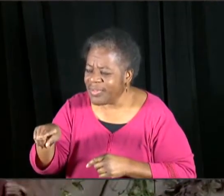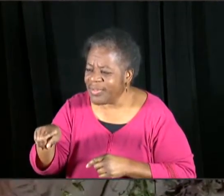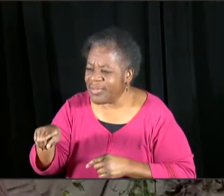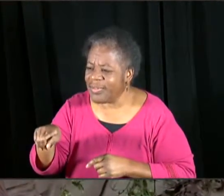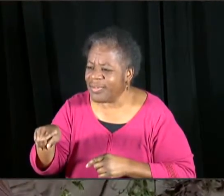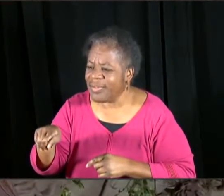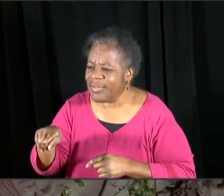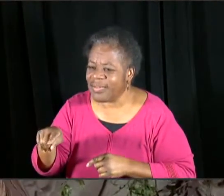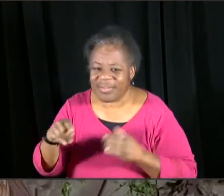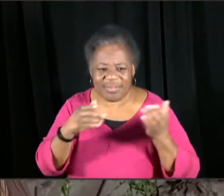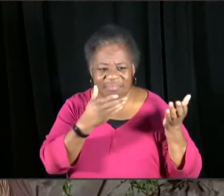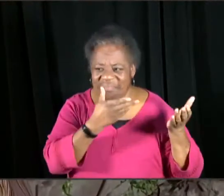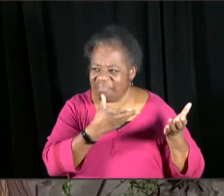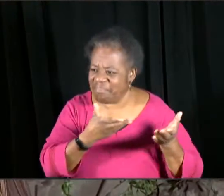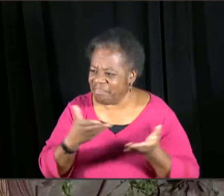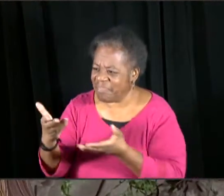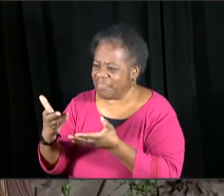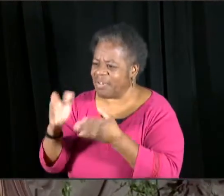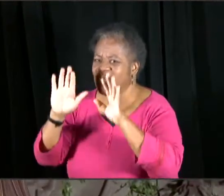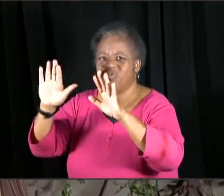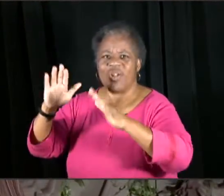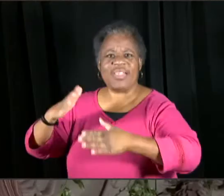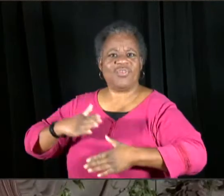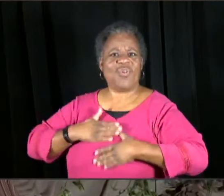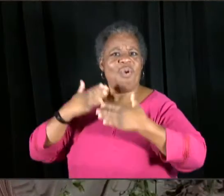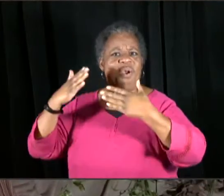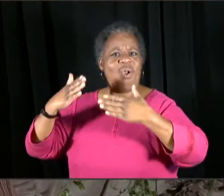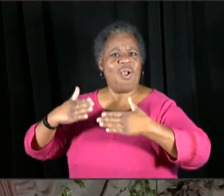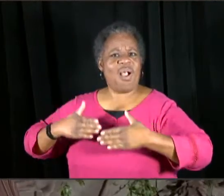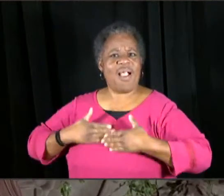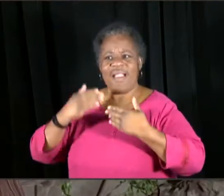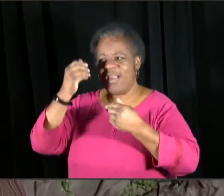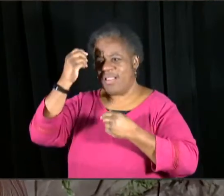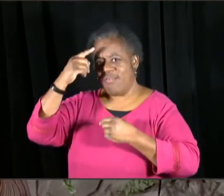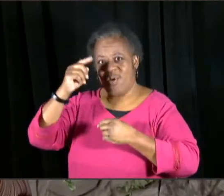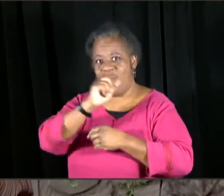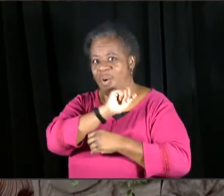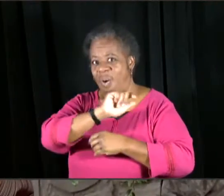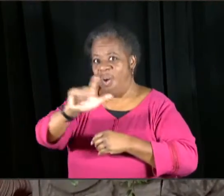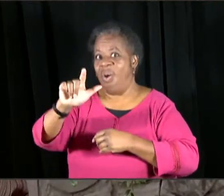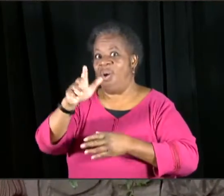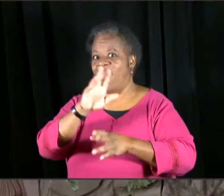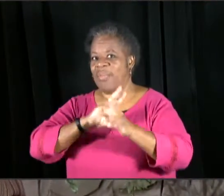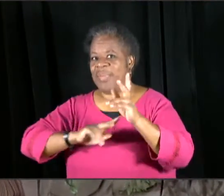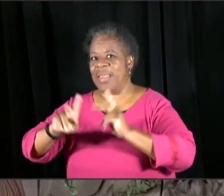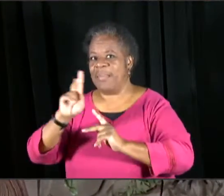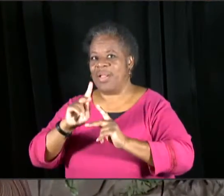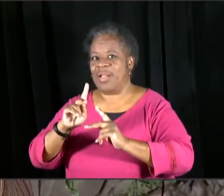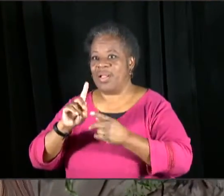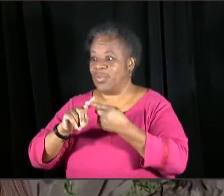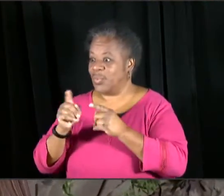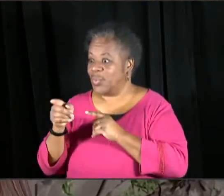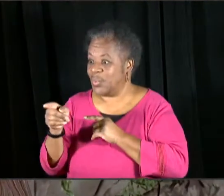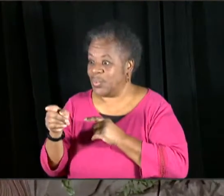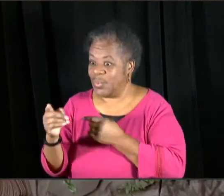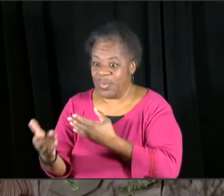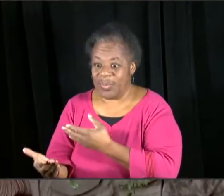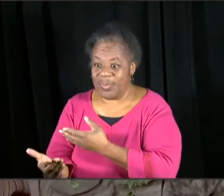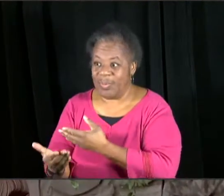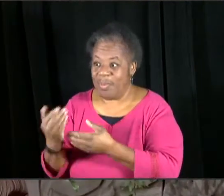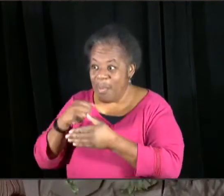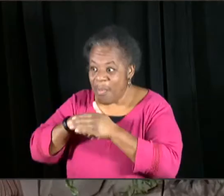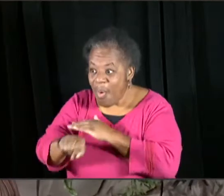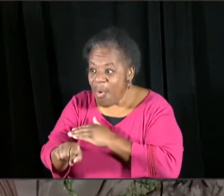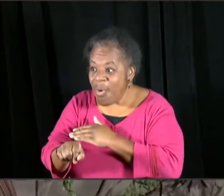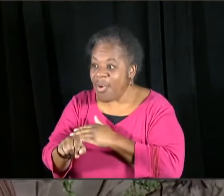I bring you good tidings of great joy that will be for all the people. For unto you is born this day in the city